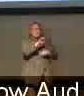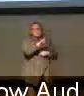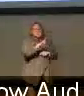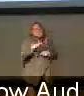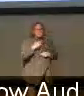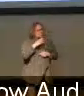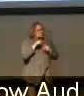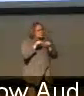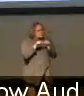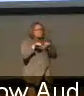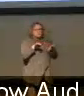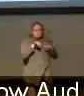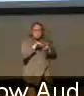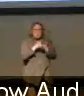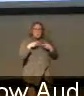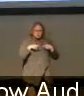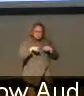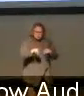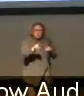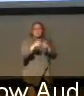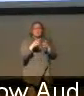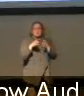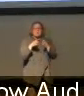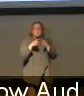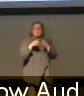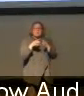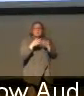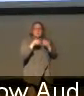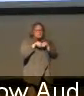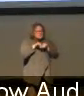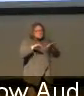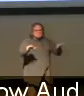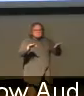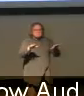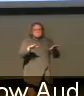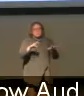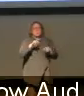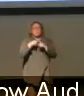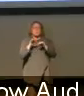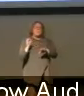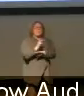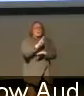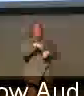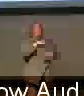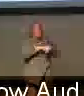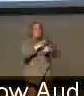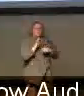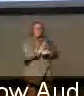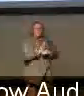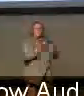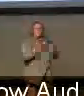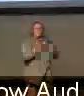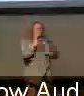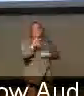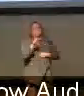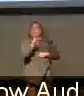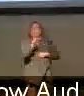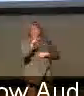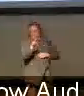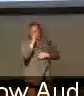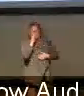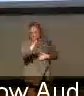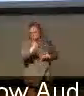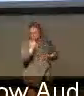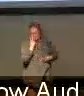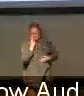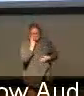this pandemic and back to business as normal if we ever get to business as normal again. One of the